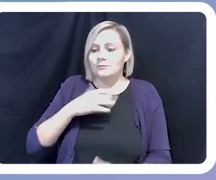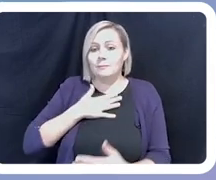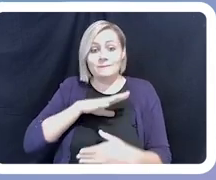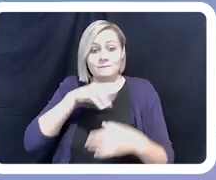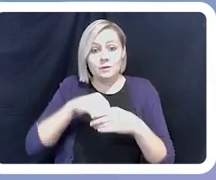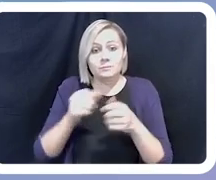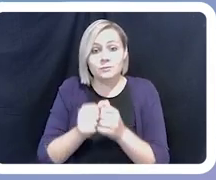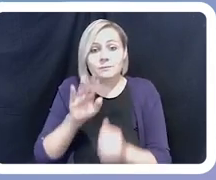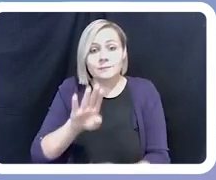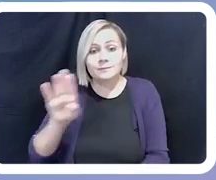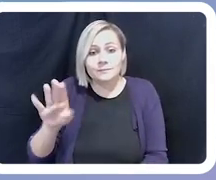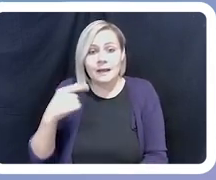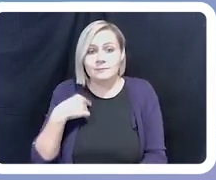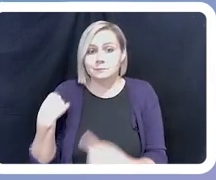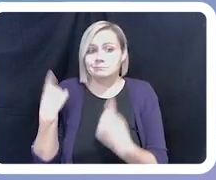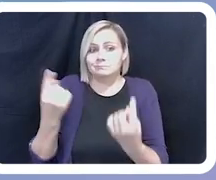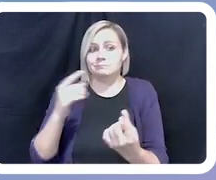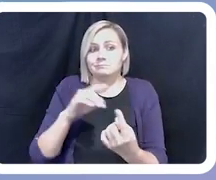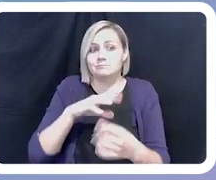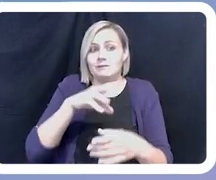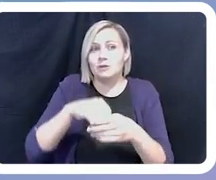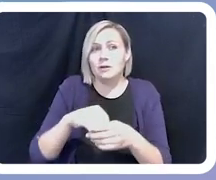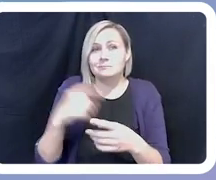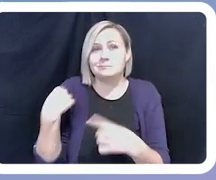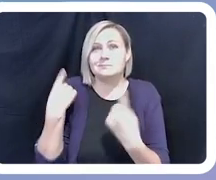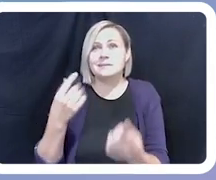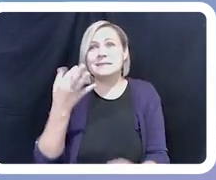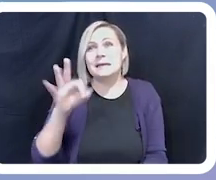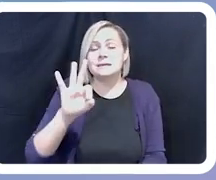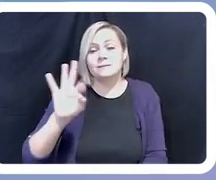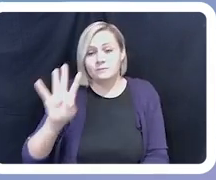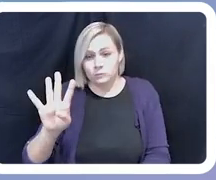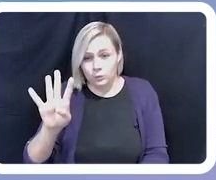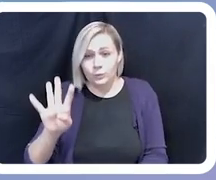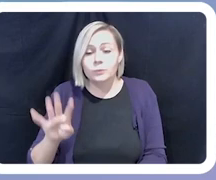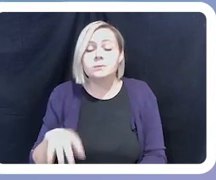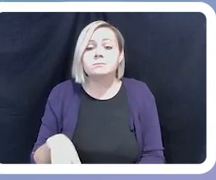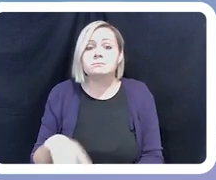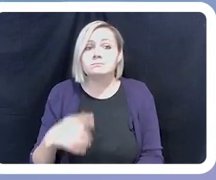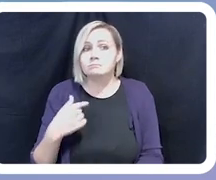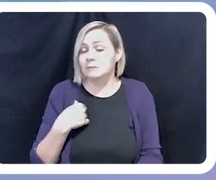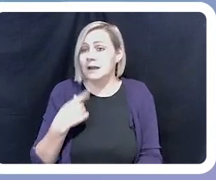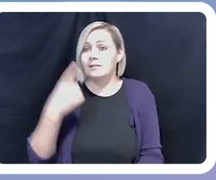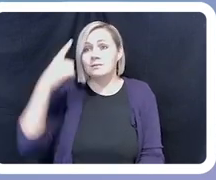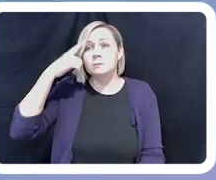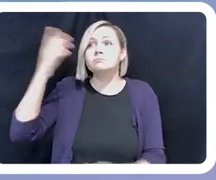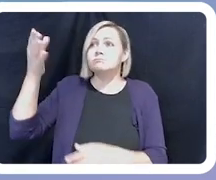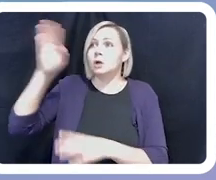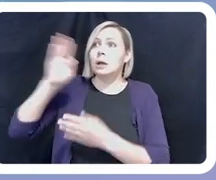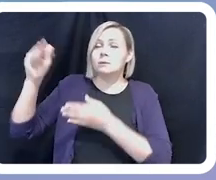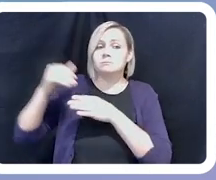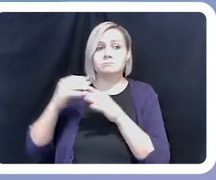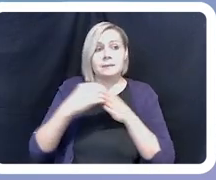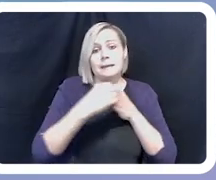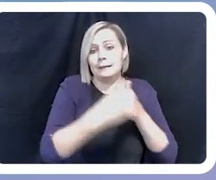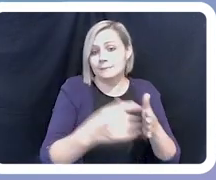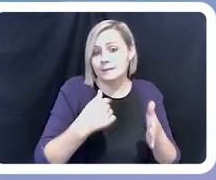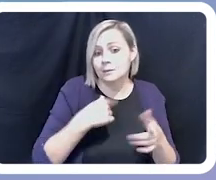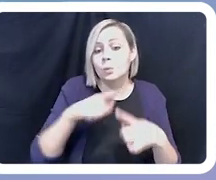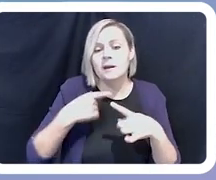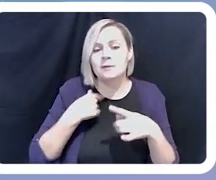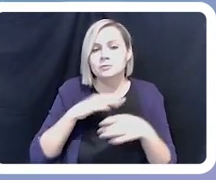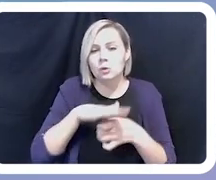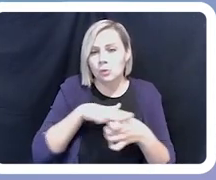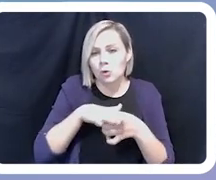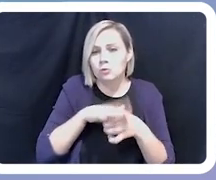my involvement with Best Buddies. I've been involved with Best Buddies since about 1994. And I say that it was God that sent me when I was a local